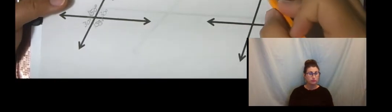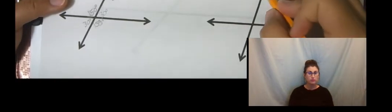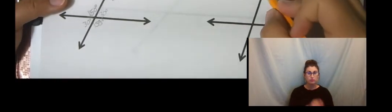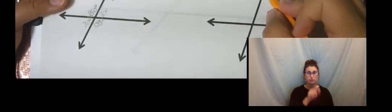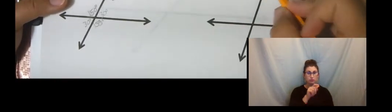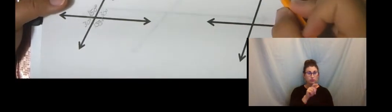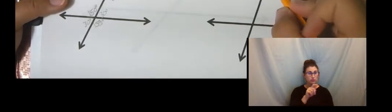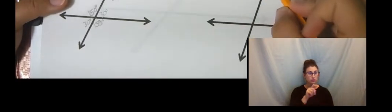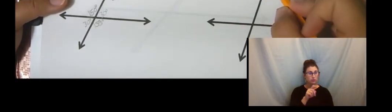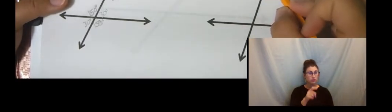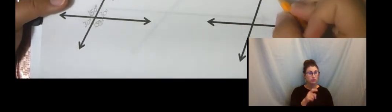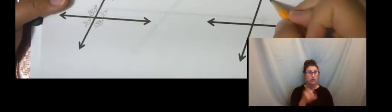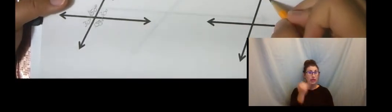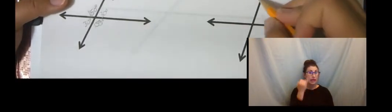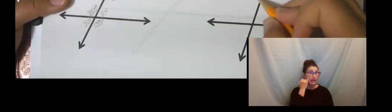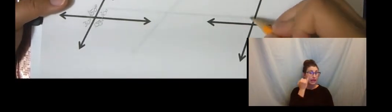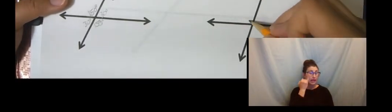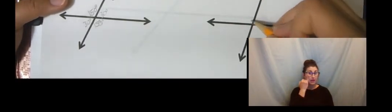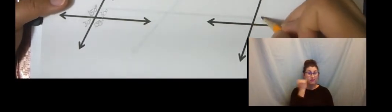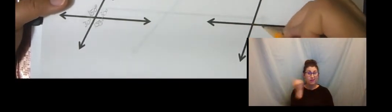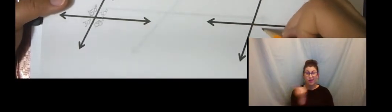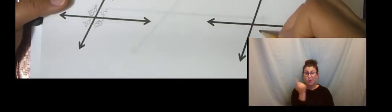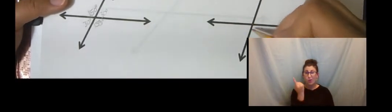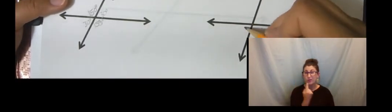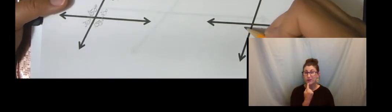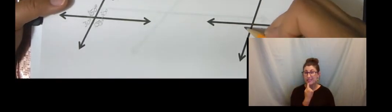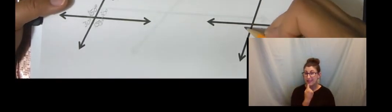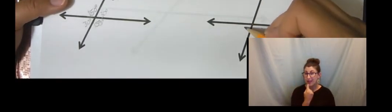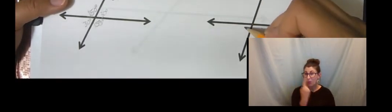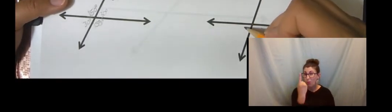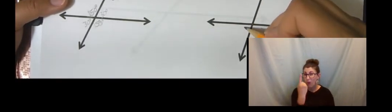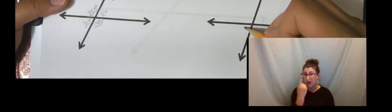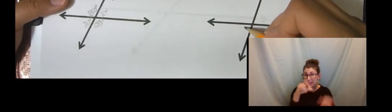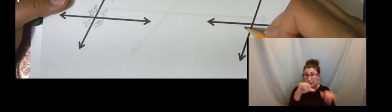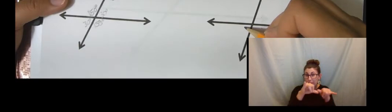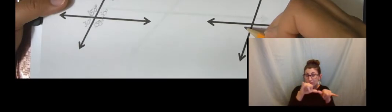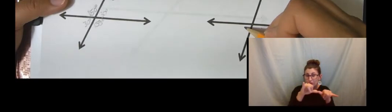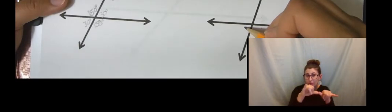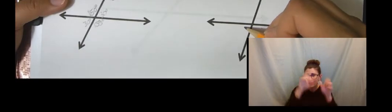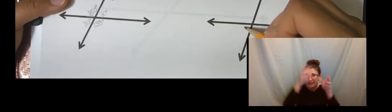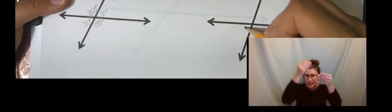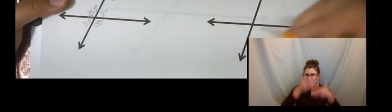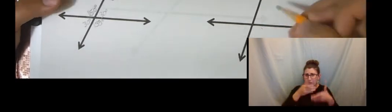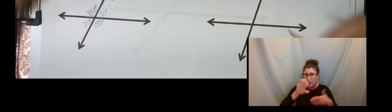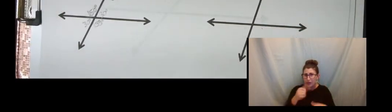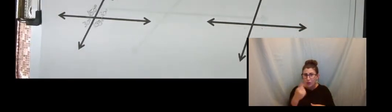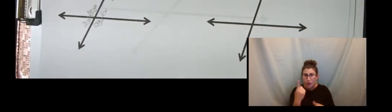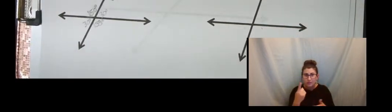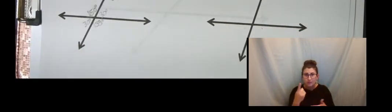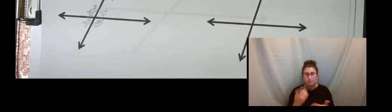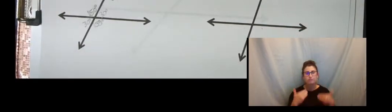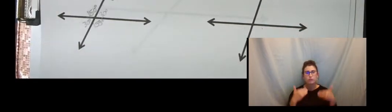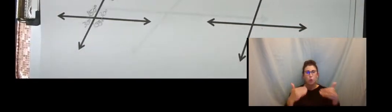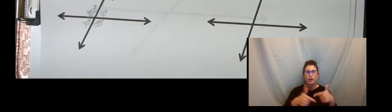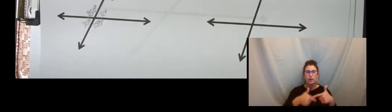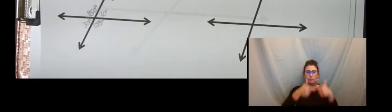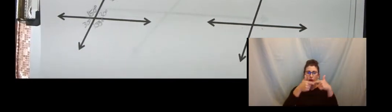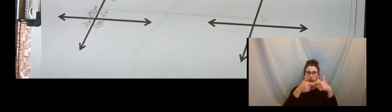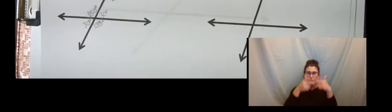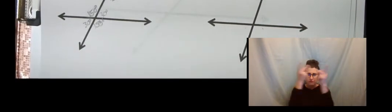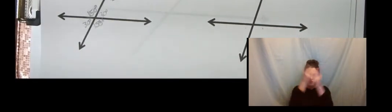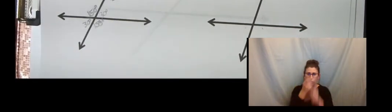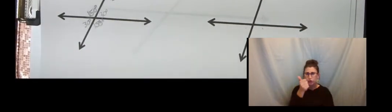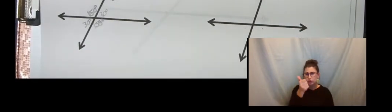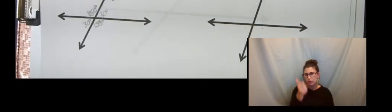If I give you one, can you give me the rest of those? So go ahead and pause this and try that on your own and see what you